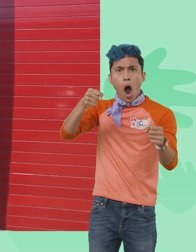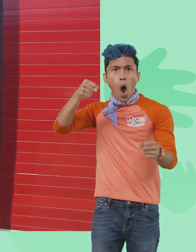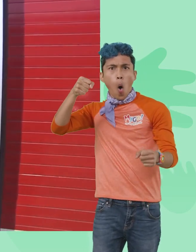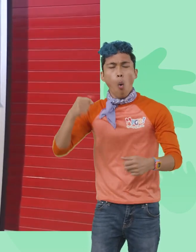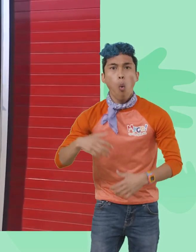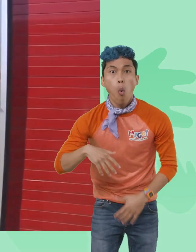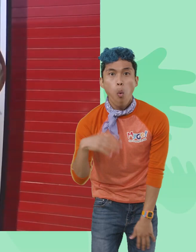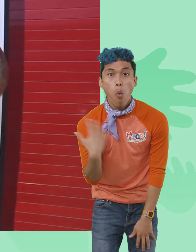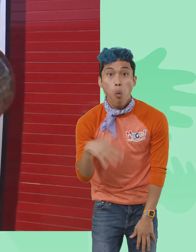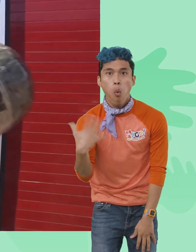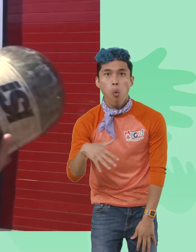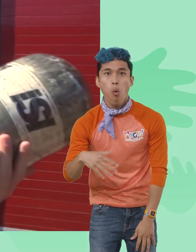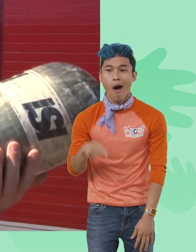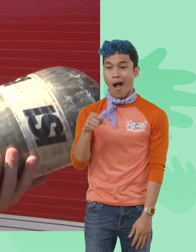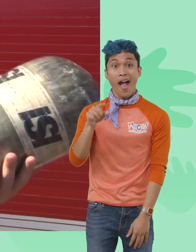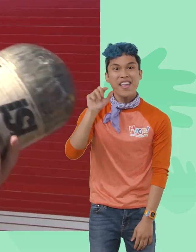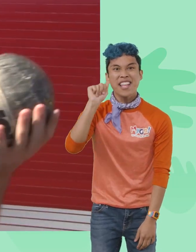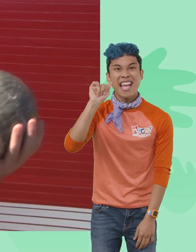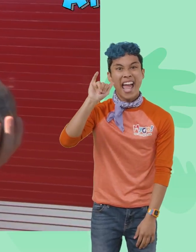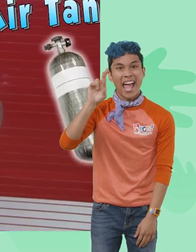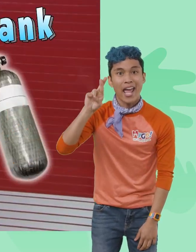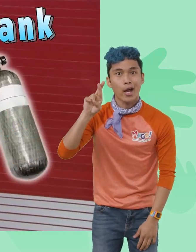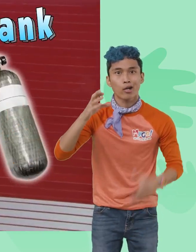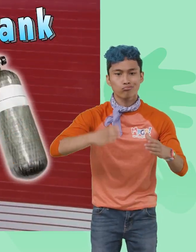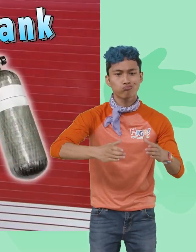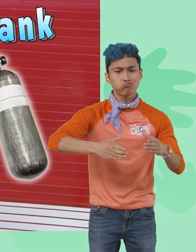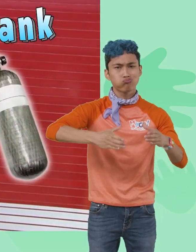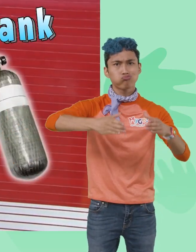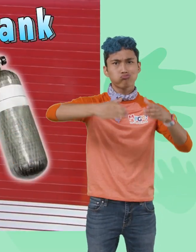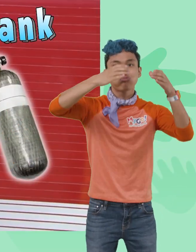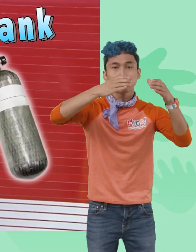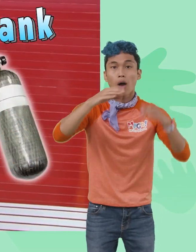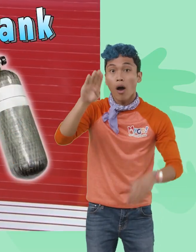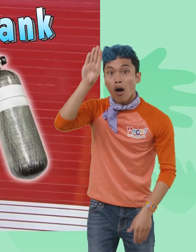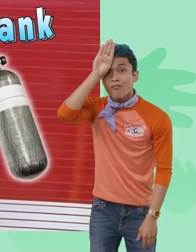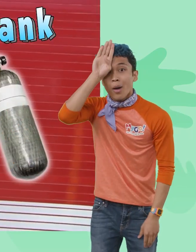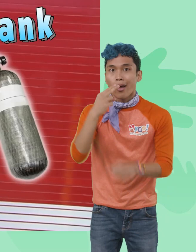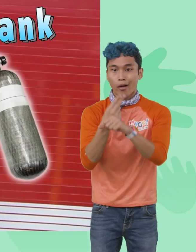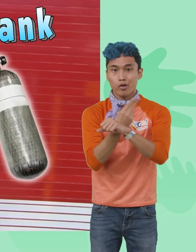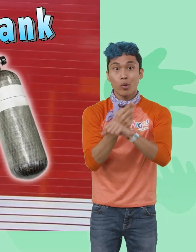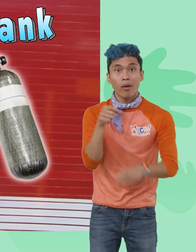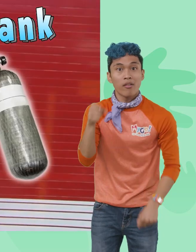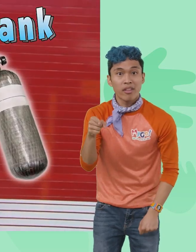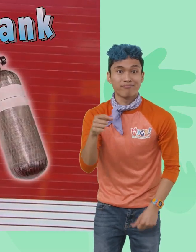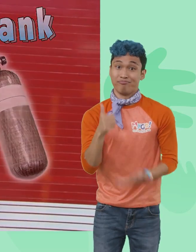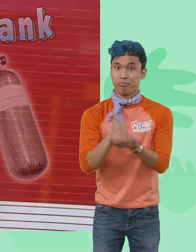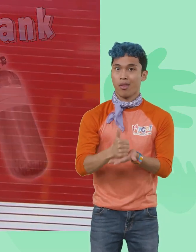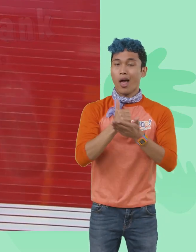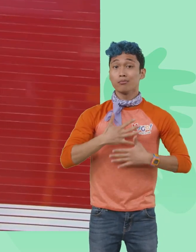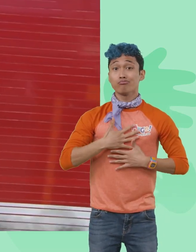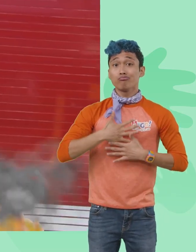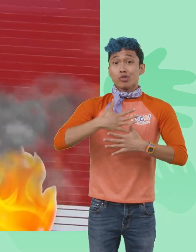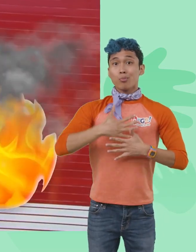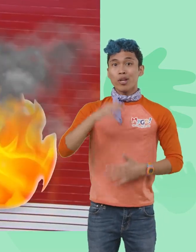Whoa, it's a giant air tank. The firefighters use this to breathe air